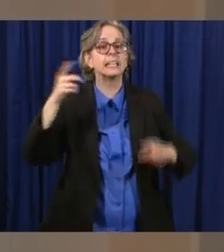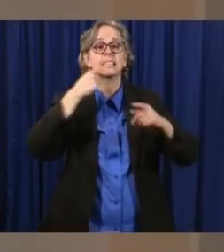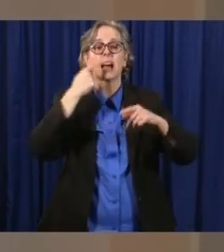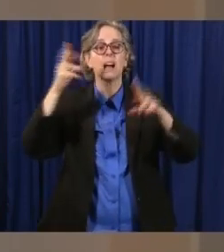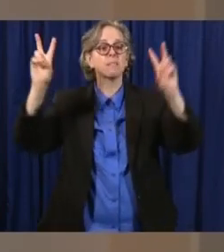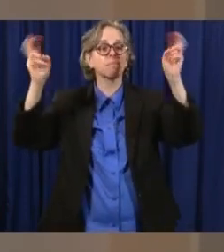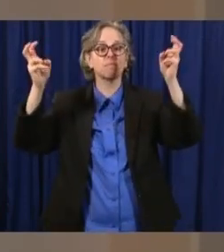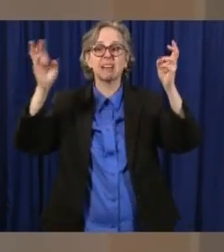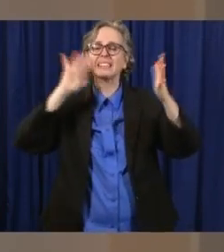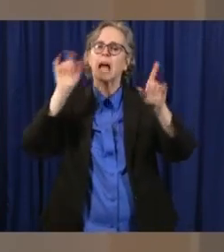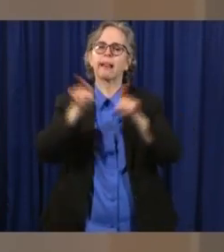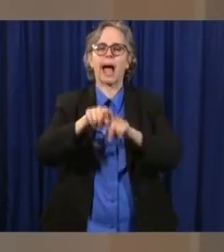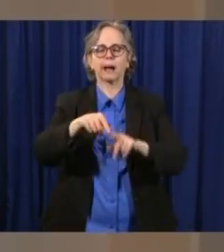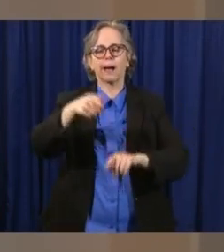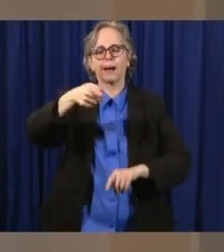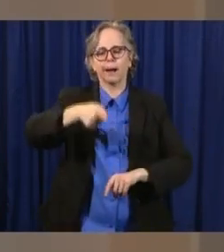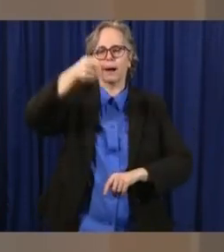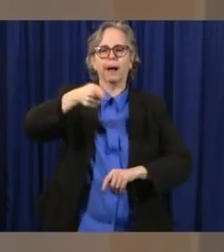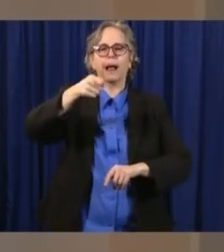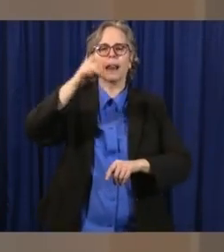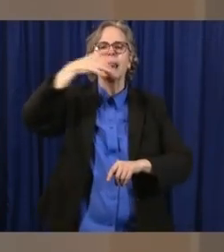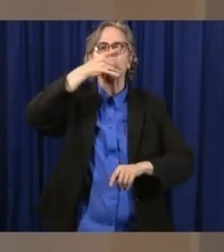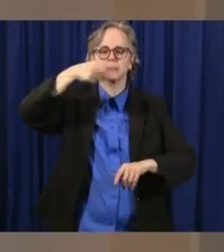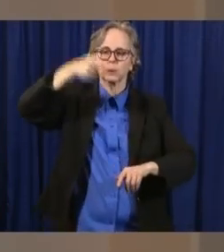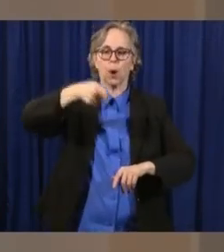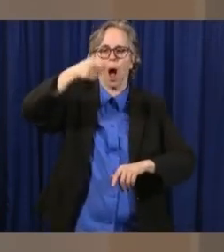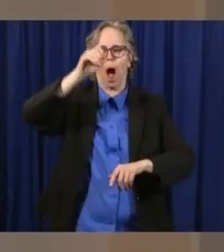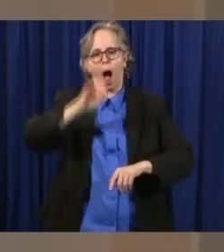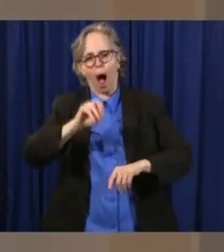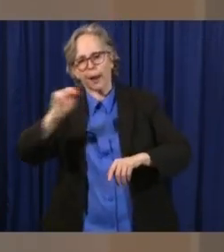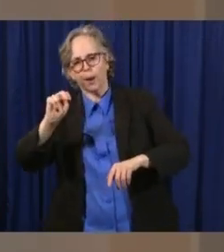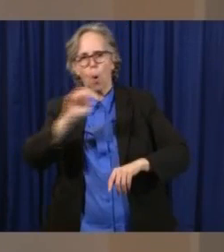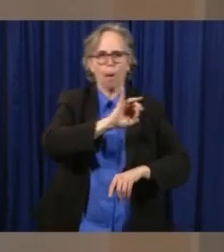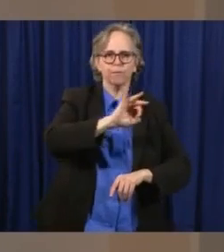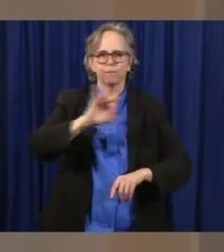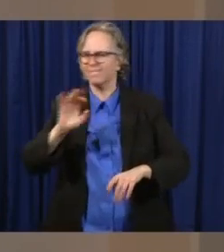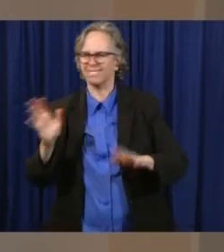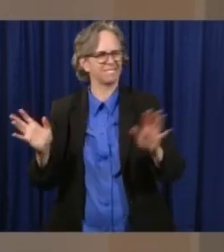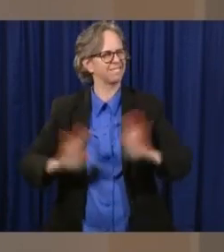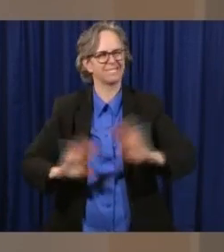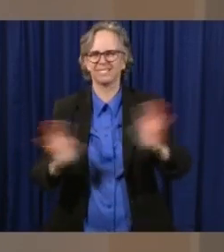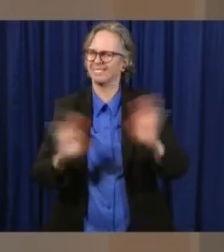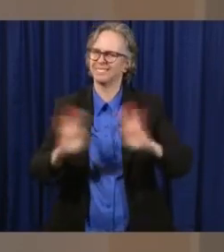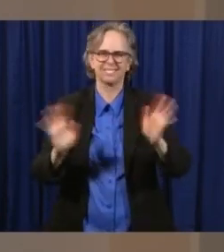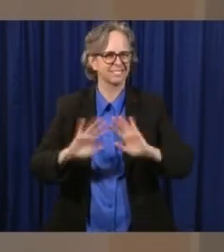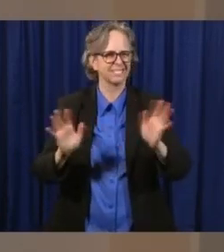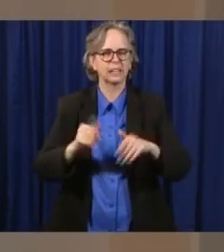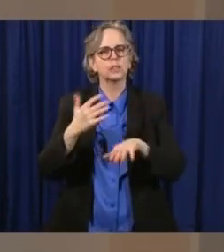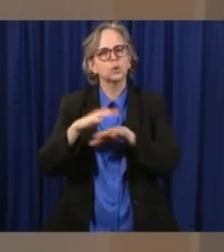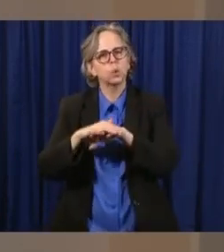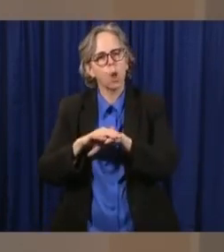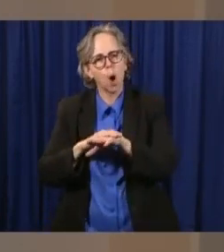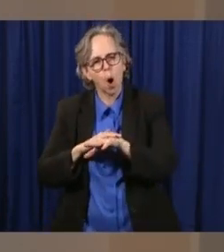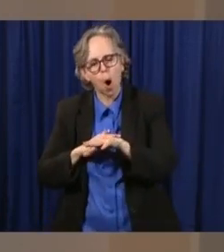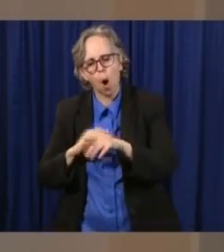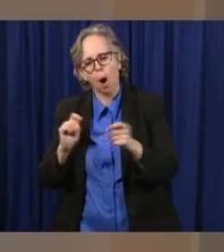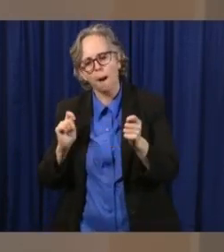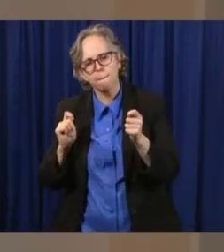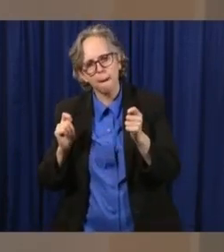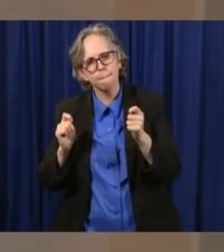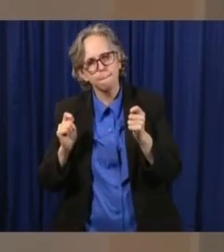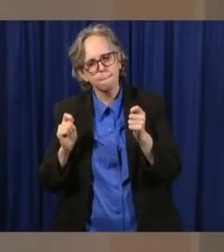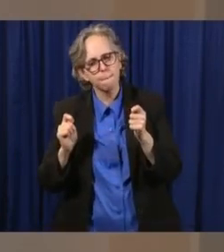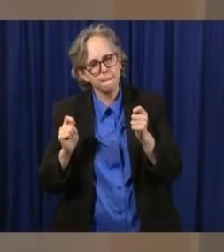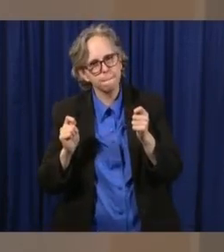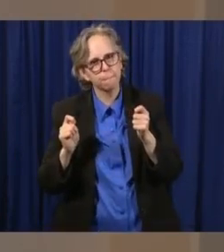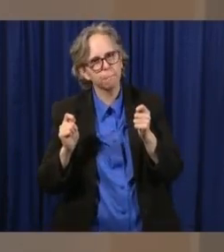back on certain of the restrictions as we try to get society a bit back to normal. And